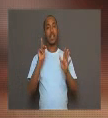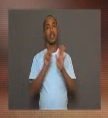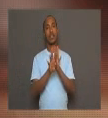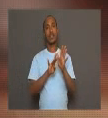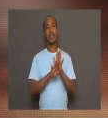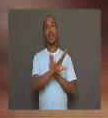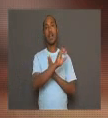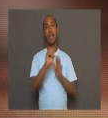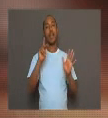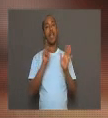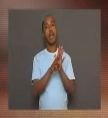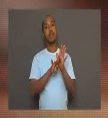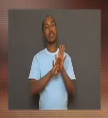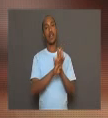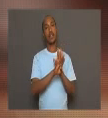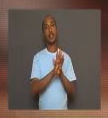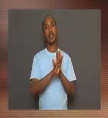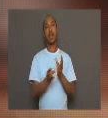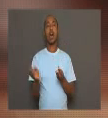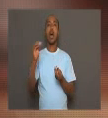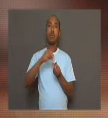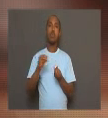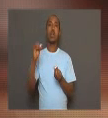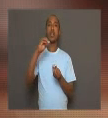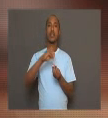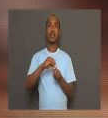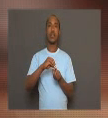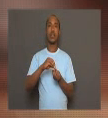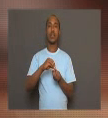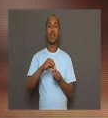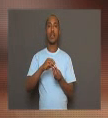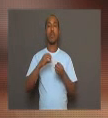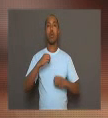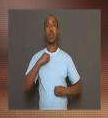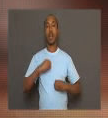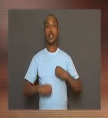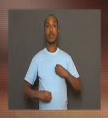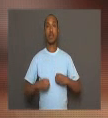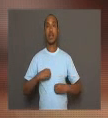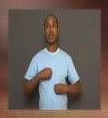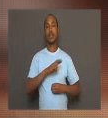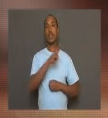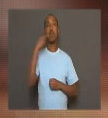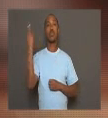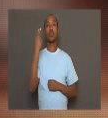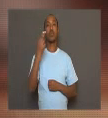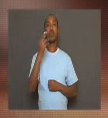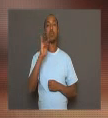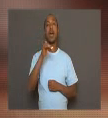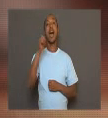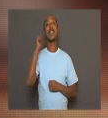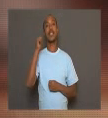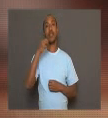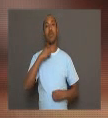Insecticides and herbicides accumulate inside organisms that are consumed by other